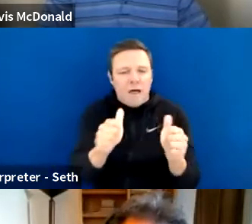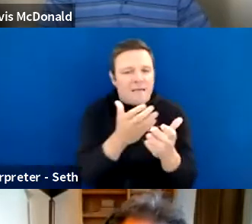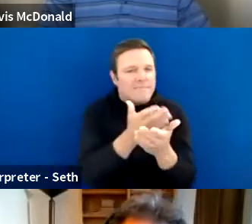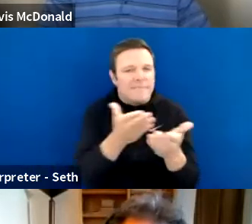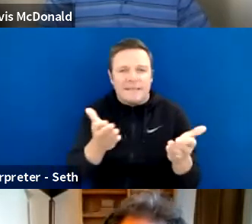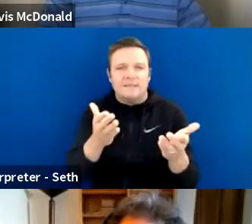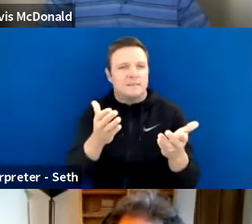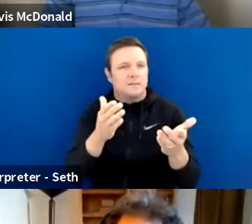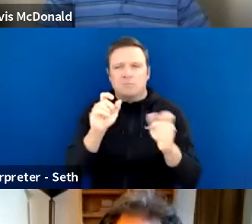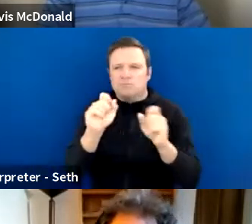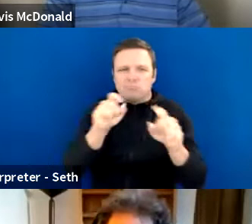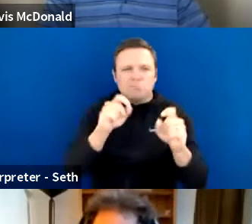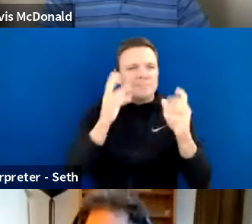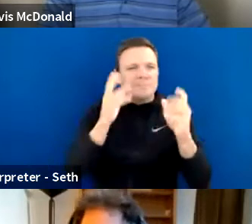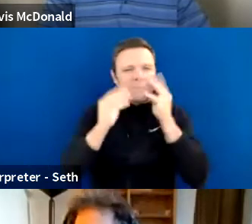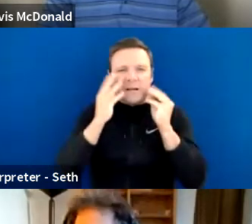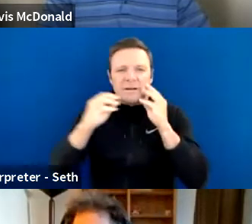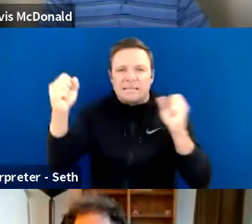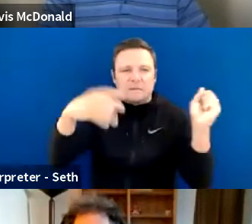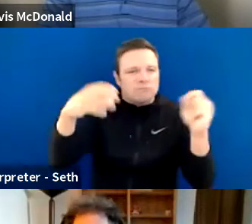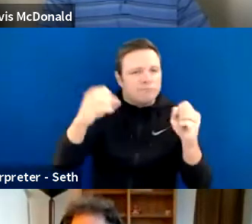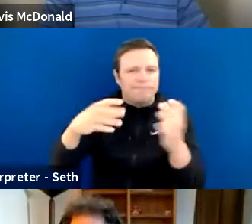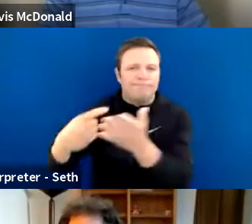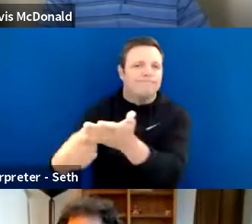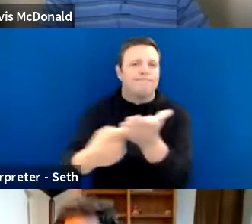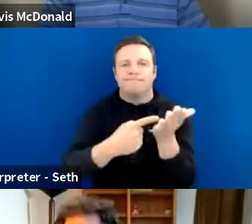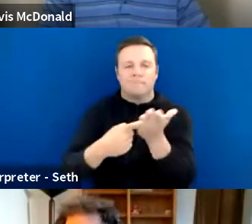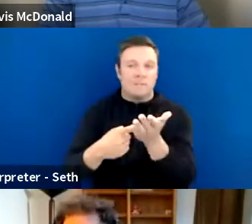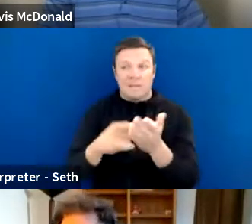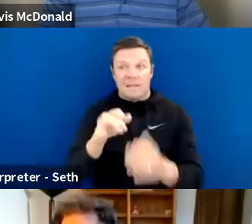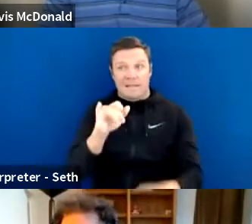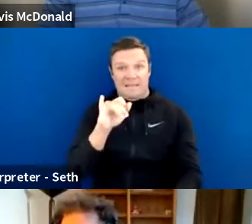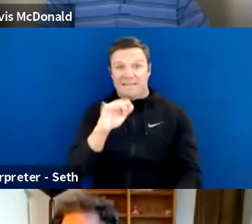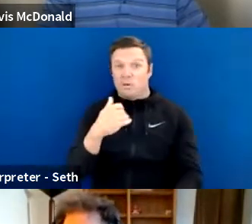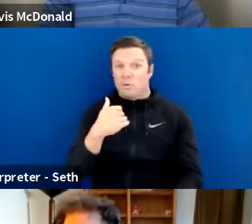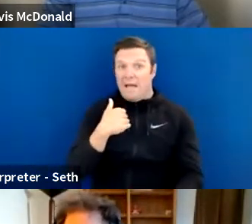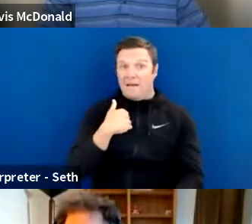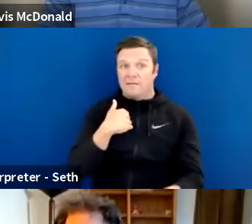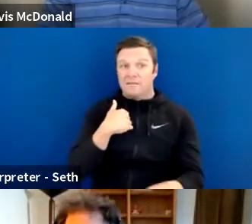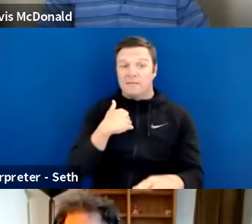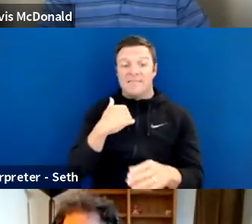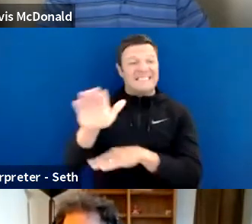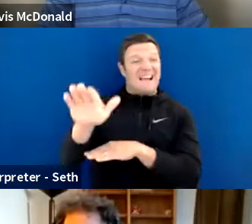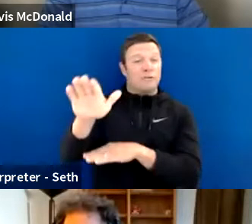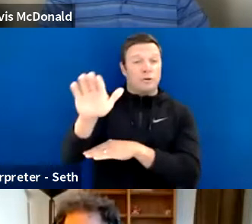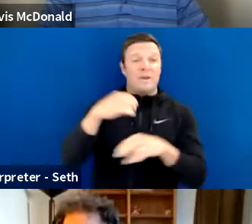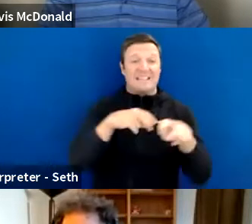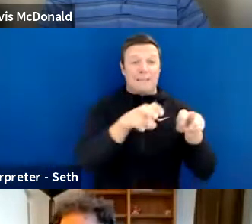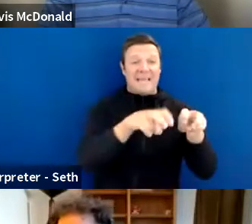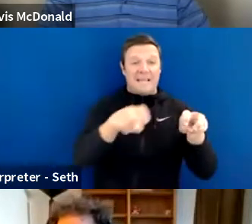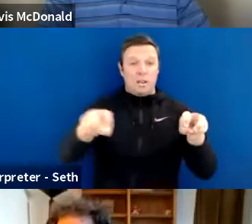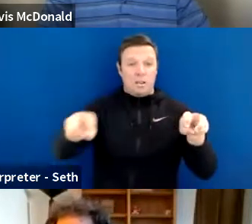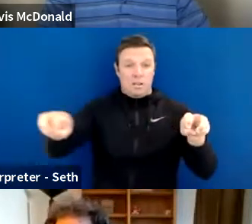these areas to share with each other. If you do have a chance to go to the panel this afternoon, there